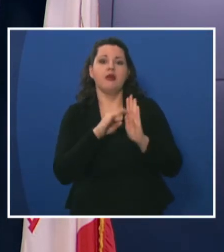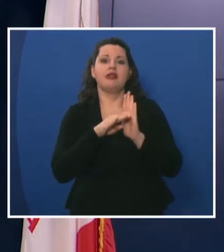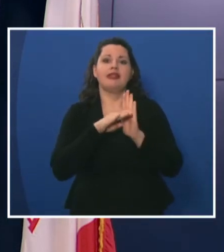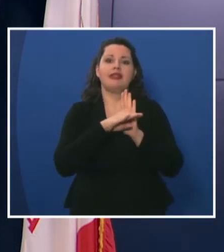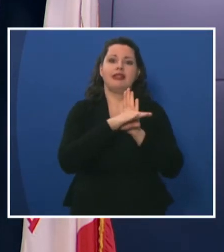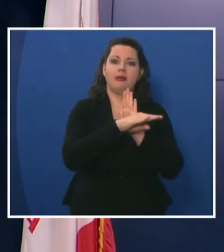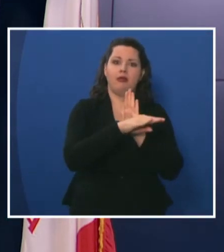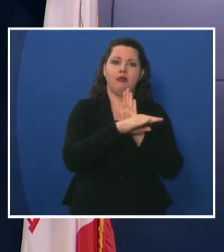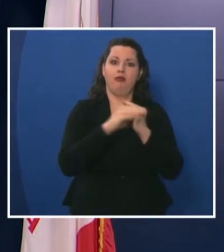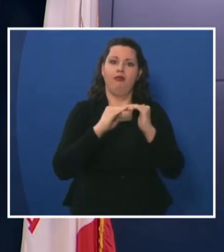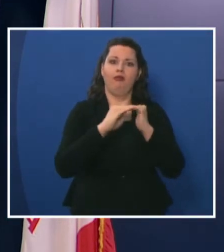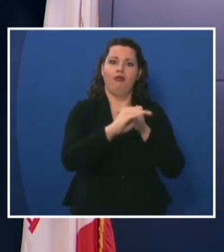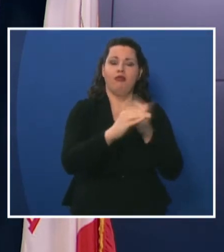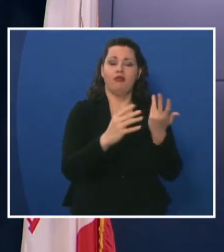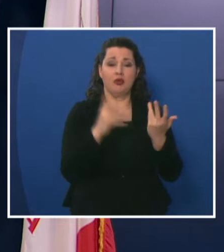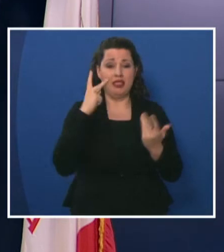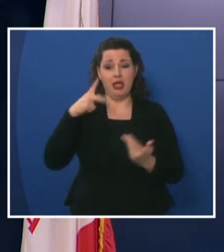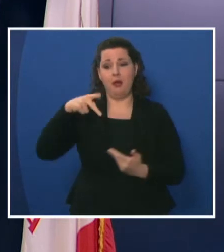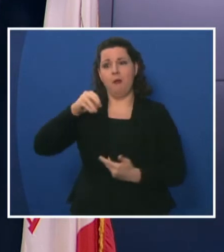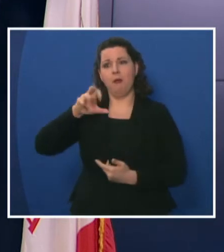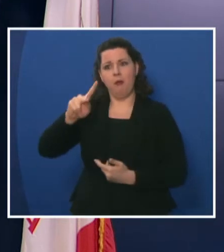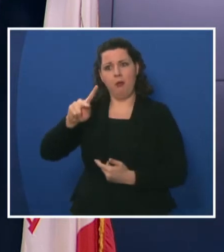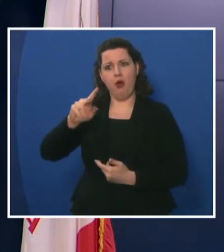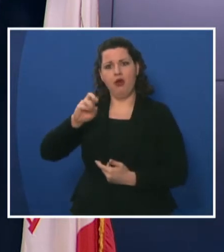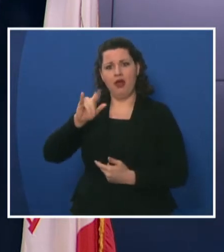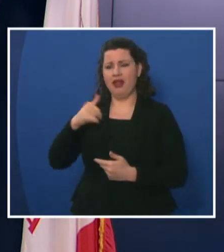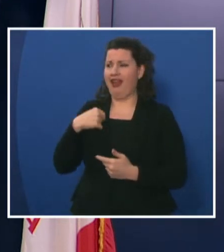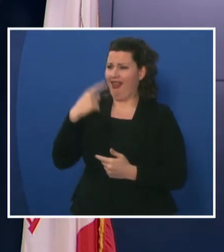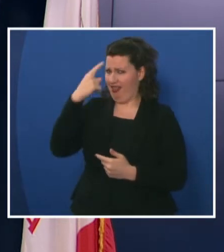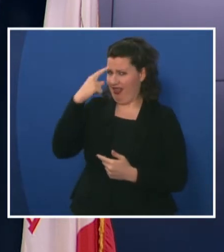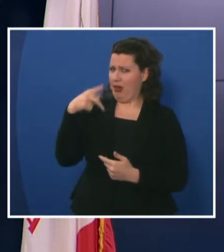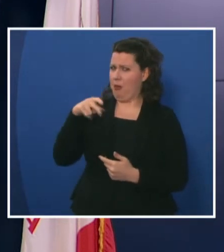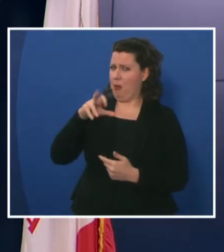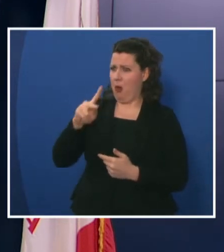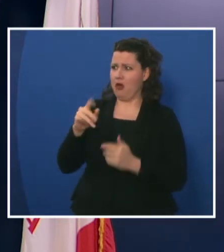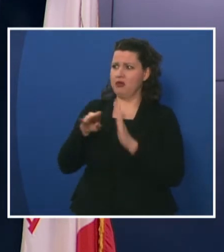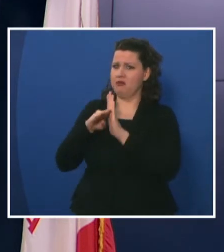We're starting to see Polk County. I think it's somewhat stabilizing too.